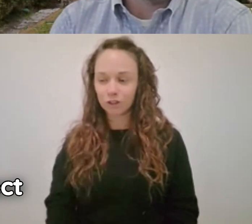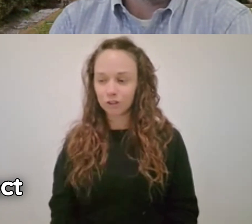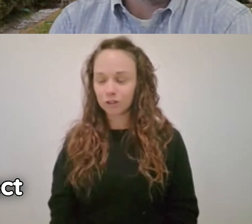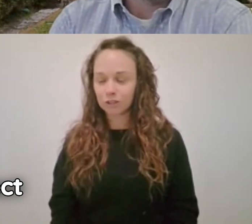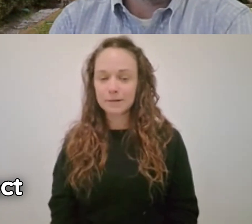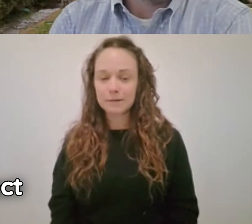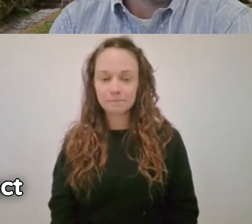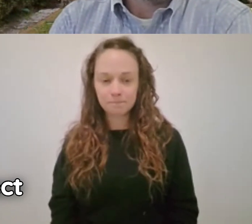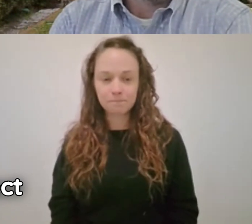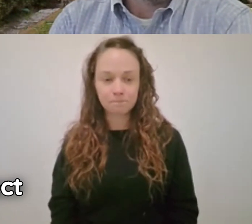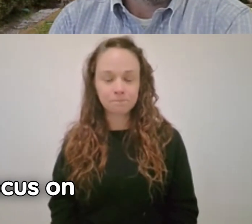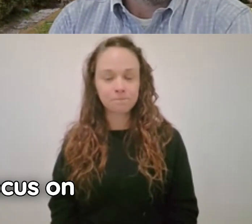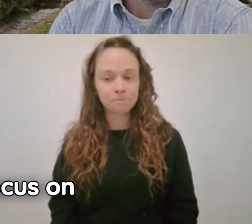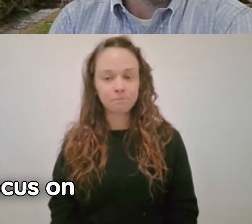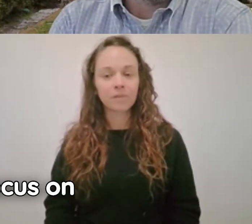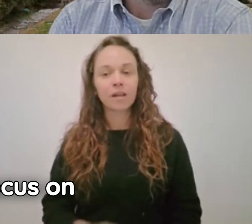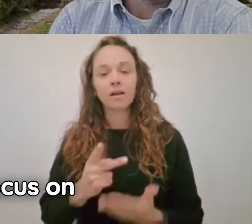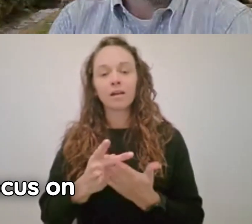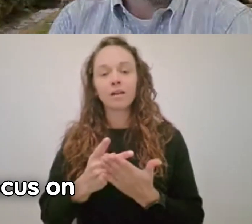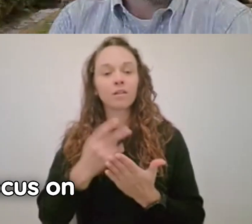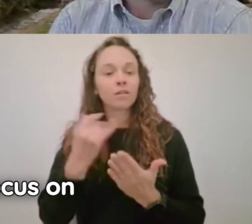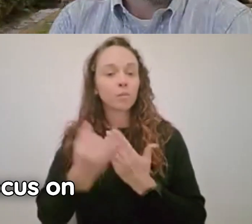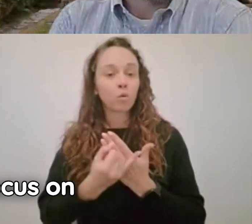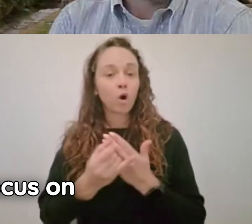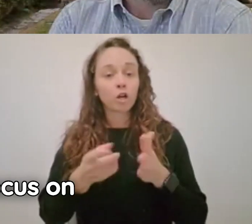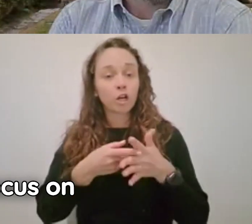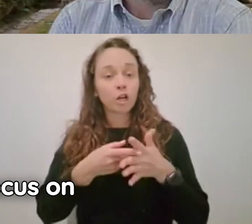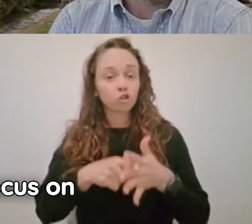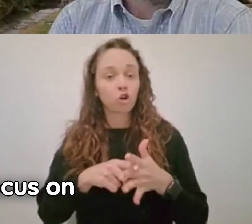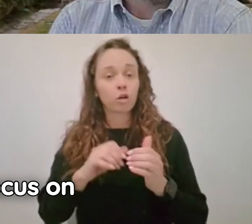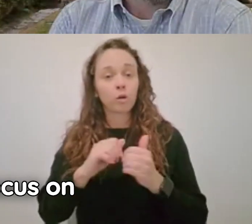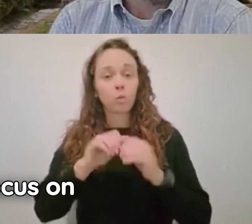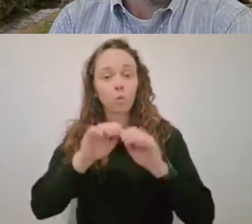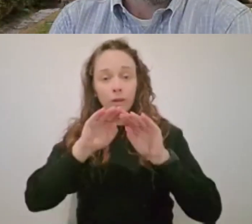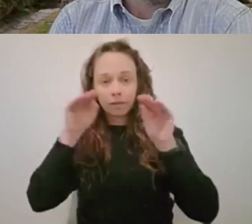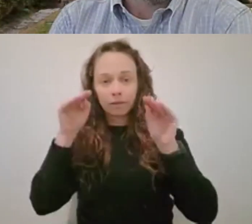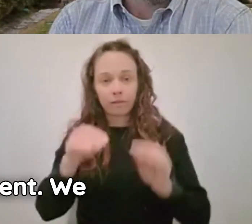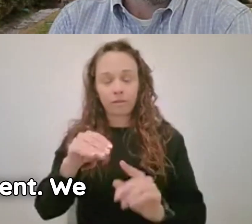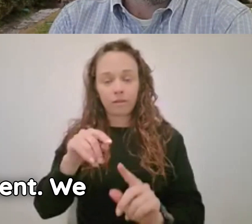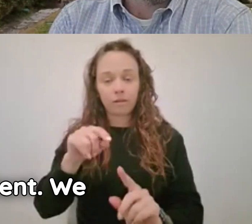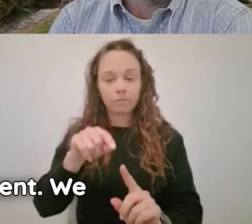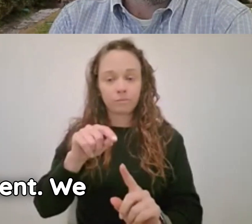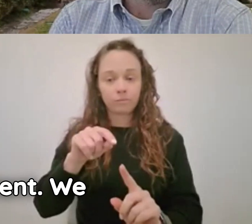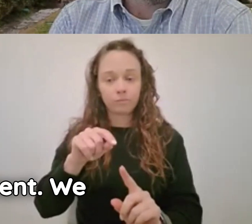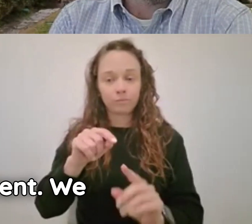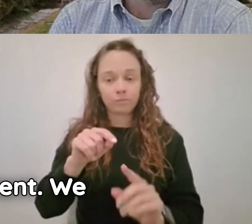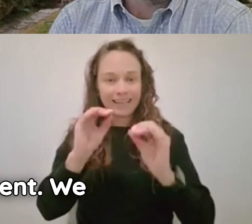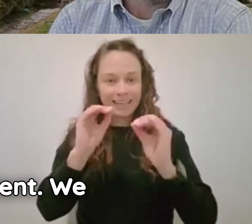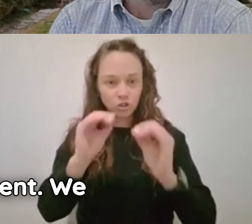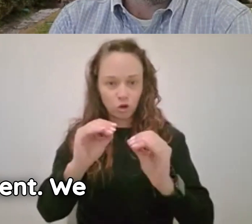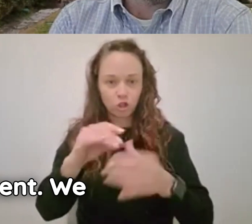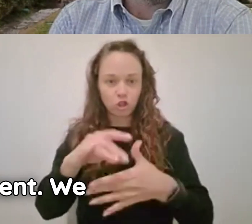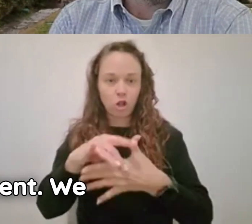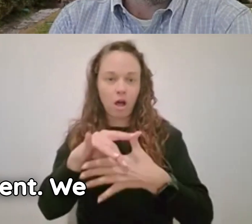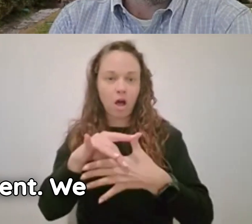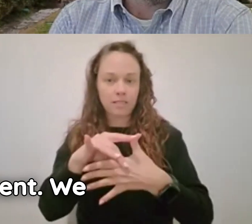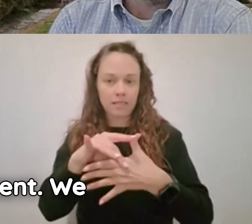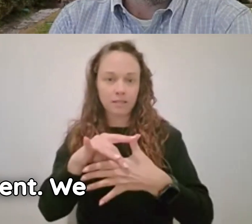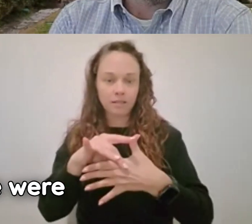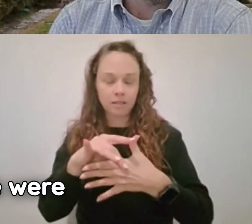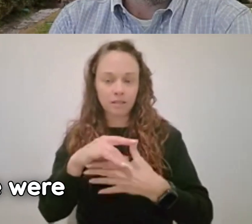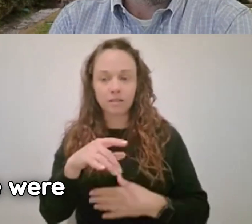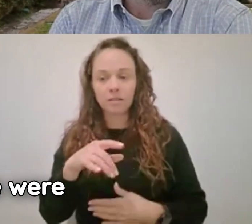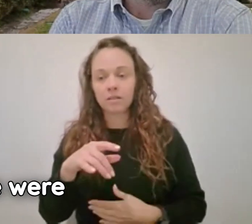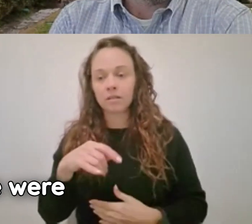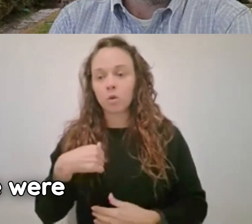So the project started with a focus on instructional content.